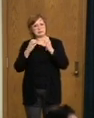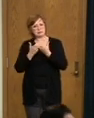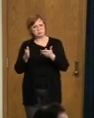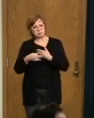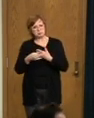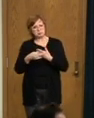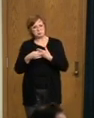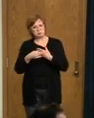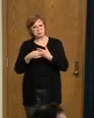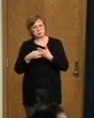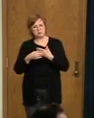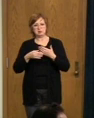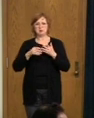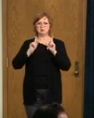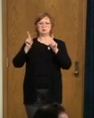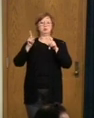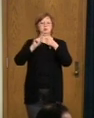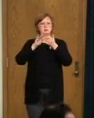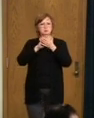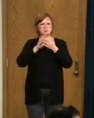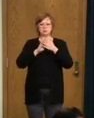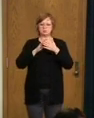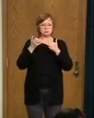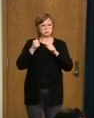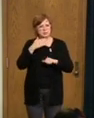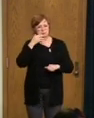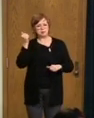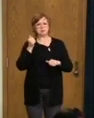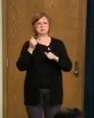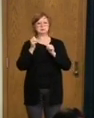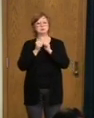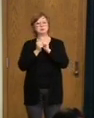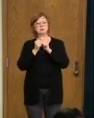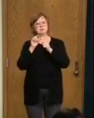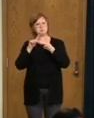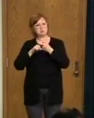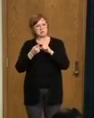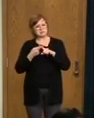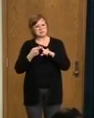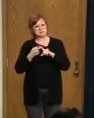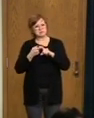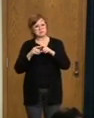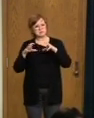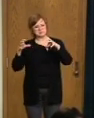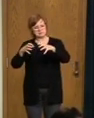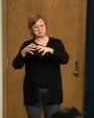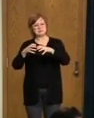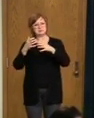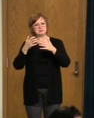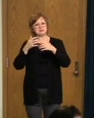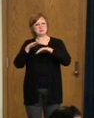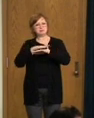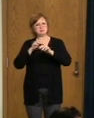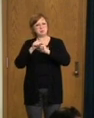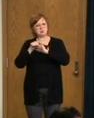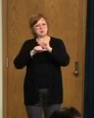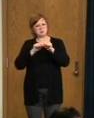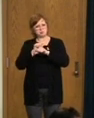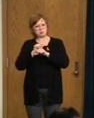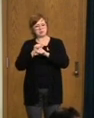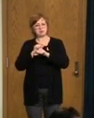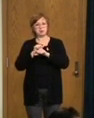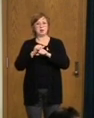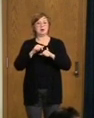degree possible, to be interacting with their friends as much as they can. So the reasons that I would be opposed